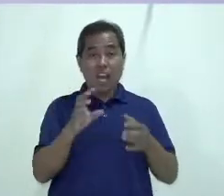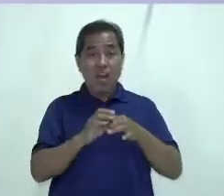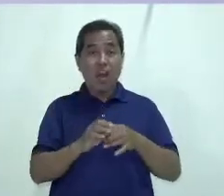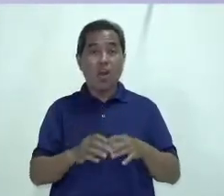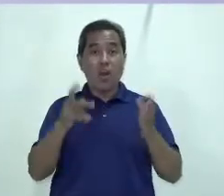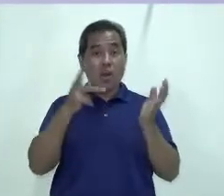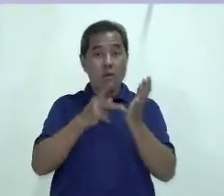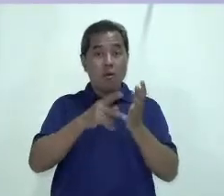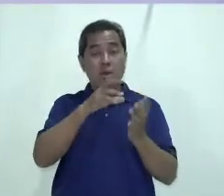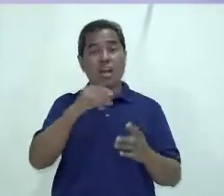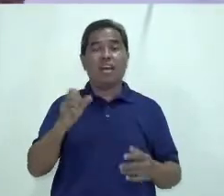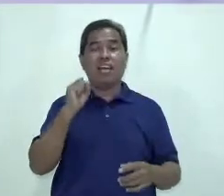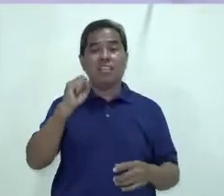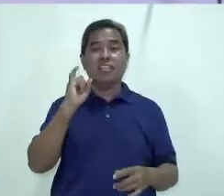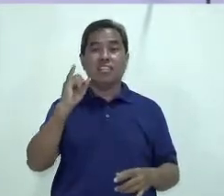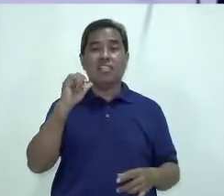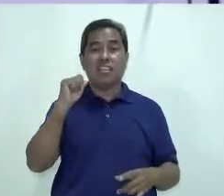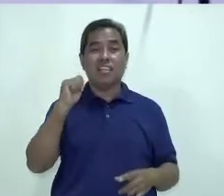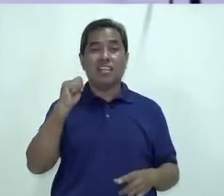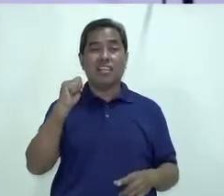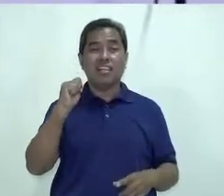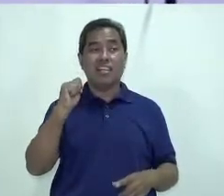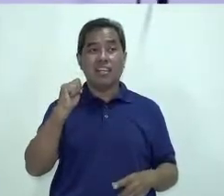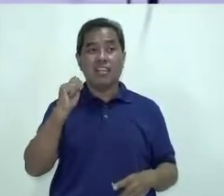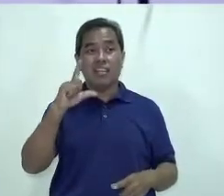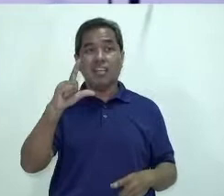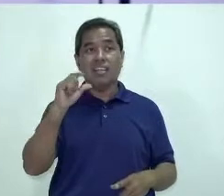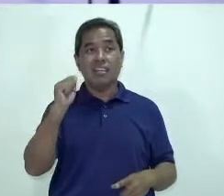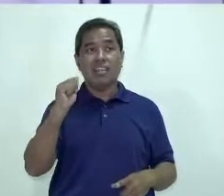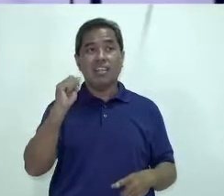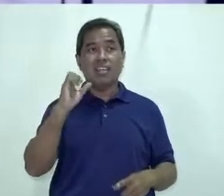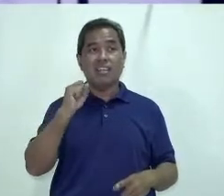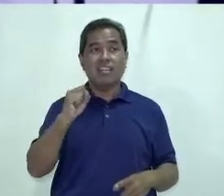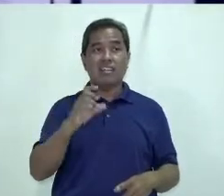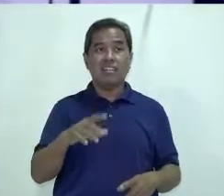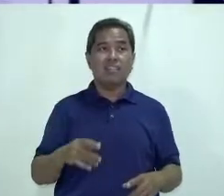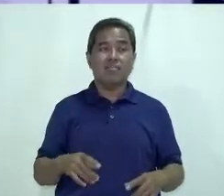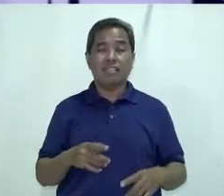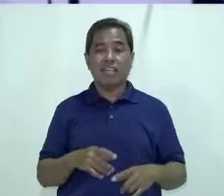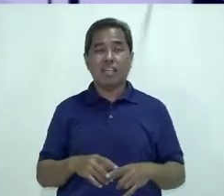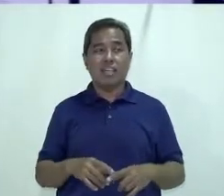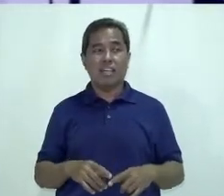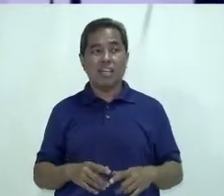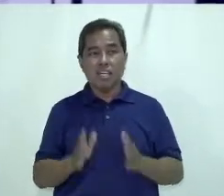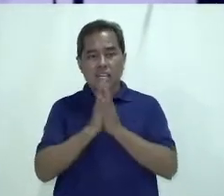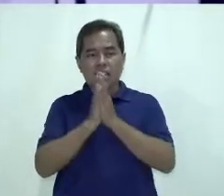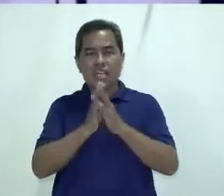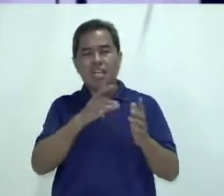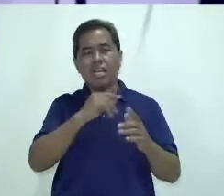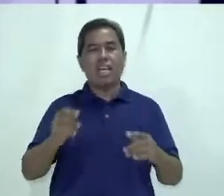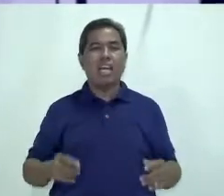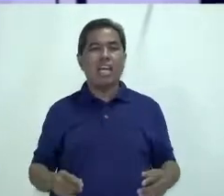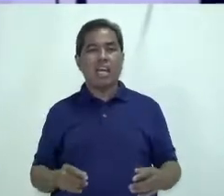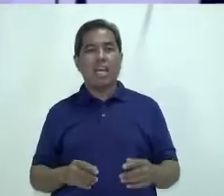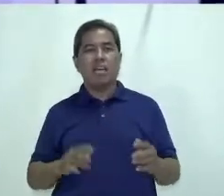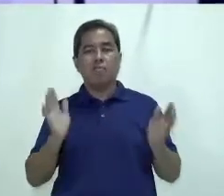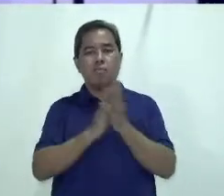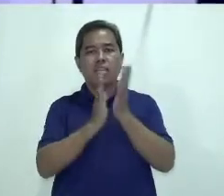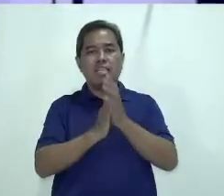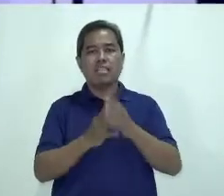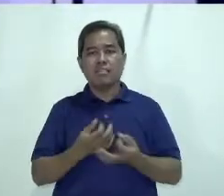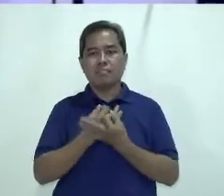my deliverance, for my situation, for him to come and set me free. Prayer and praise releases